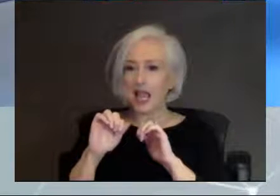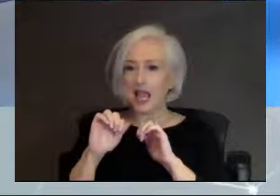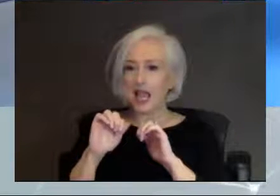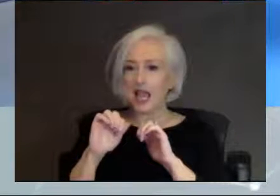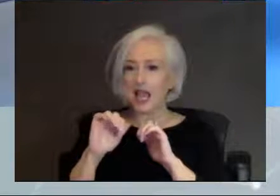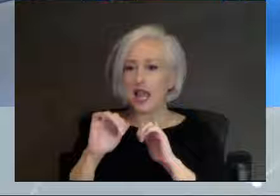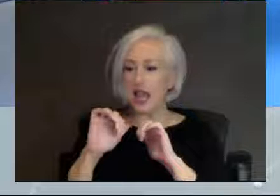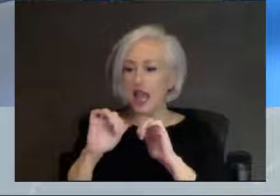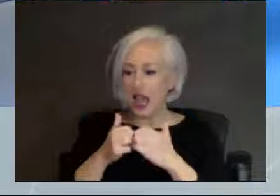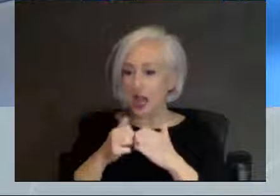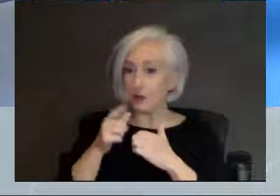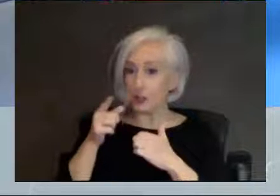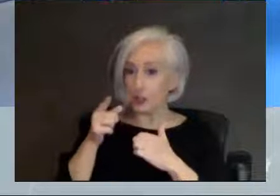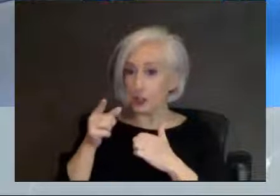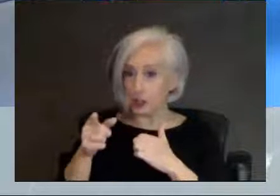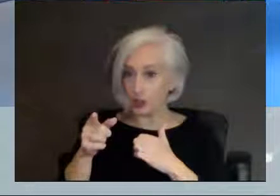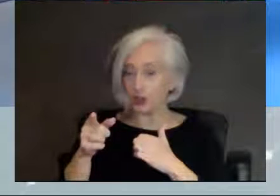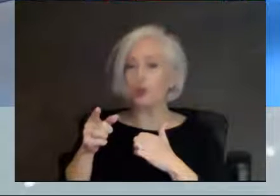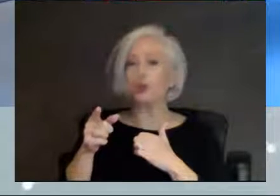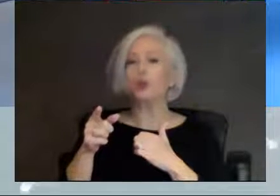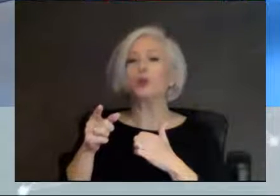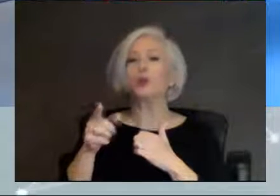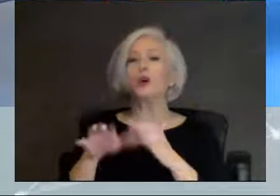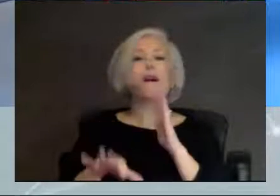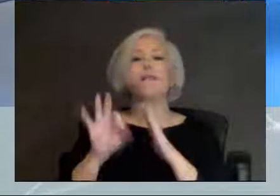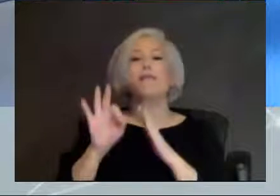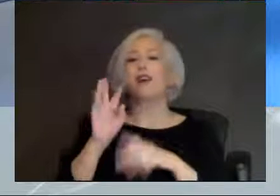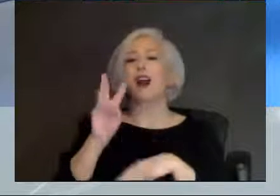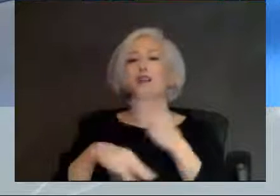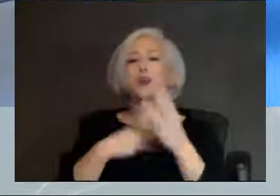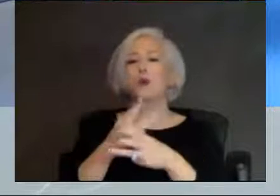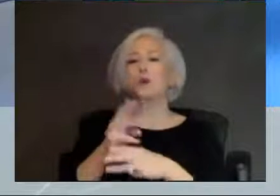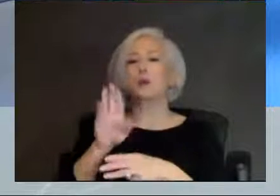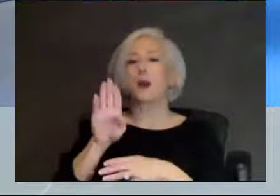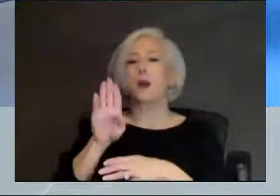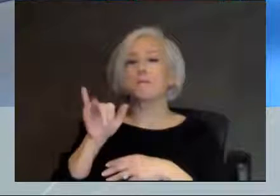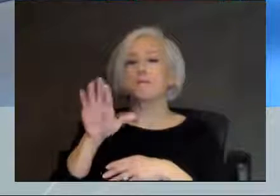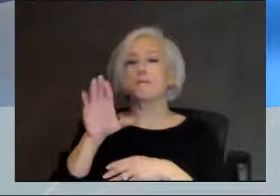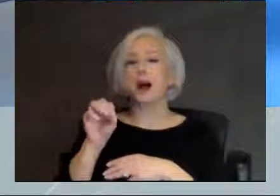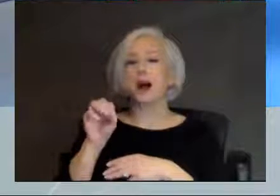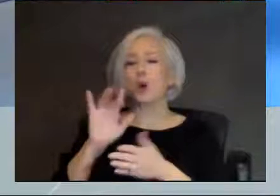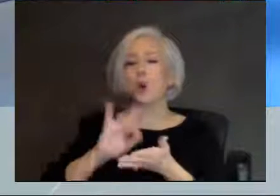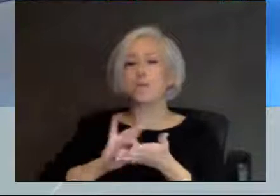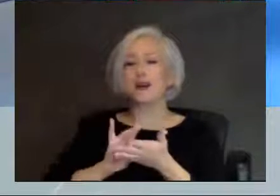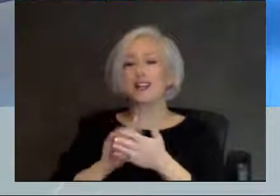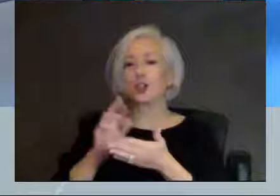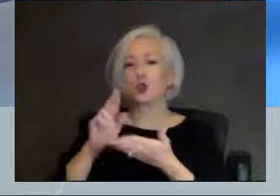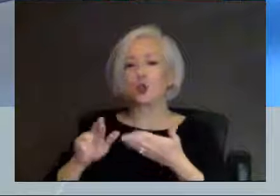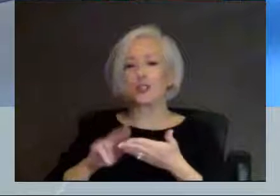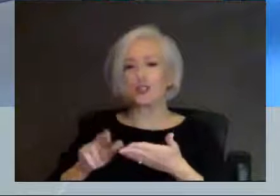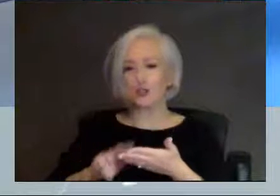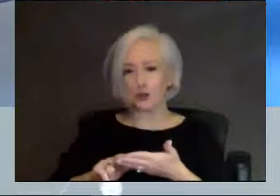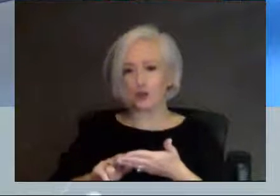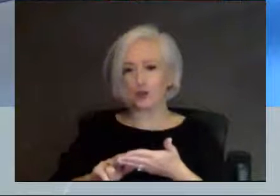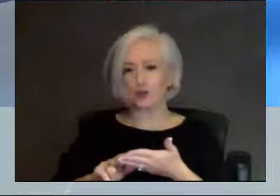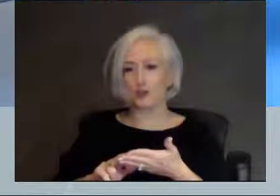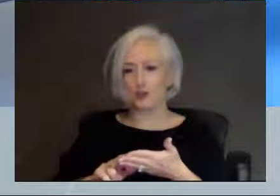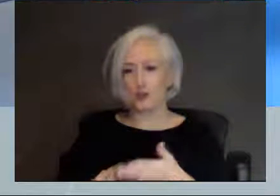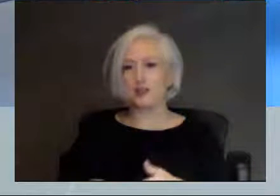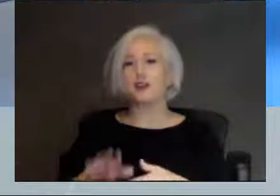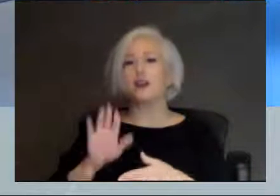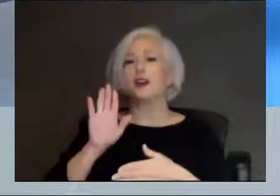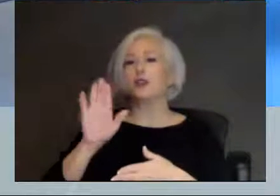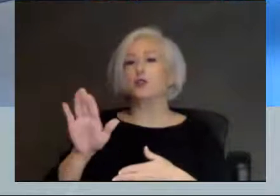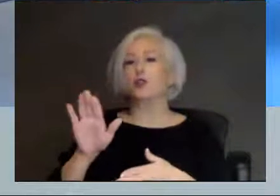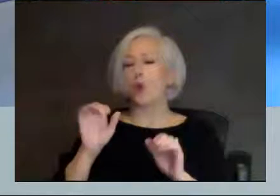find the world of biomedical research and your ability through Pivot to get